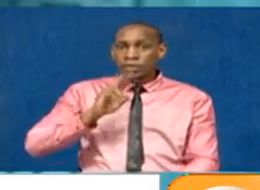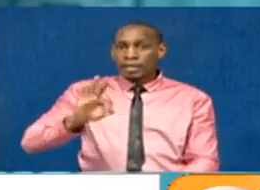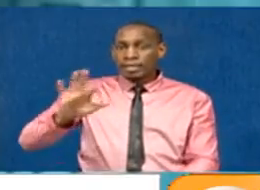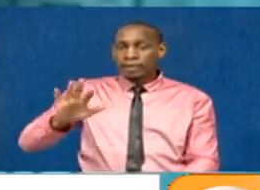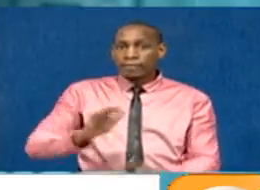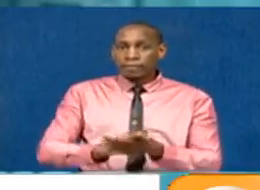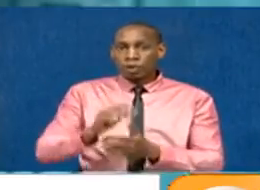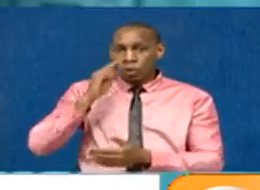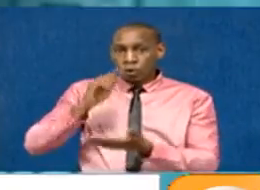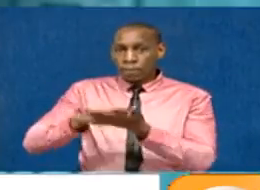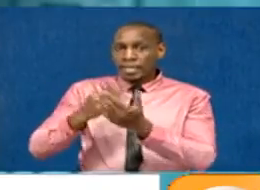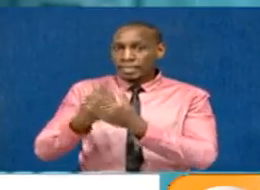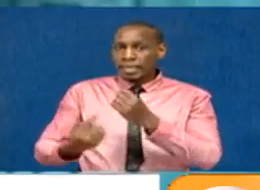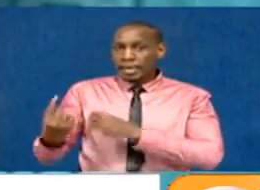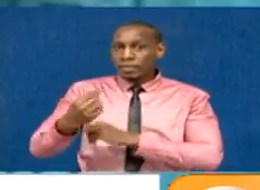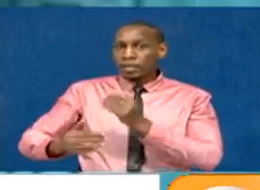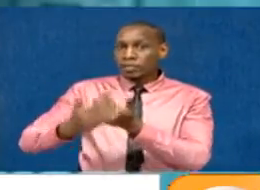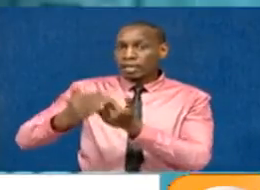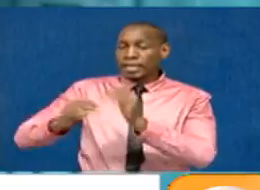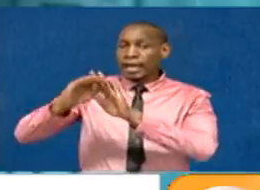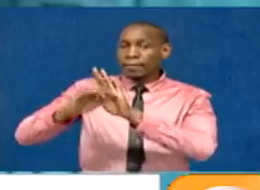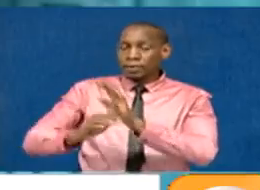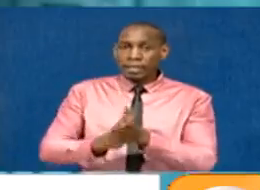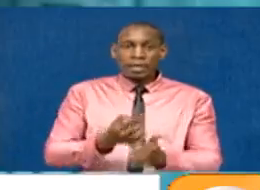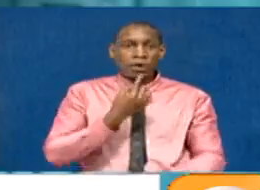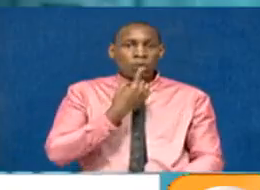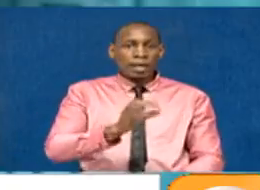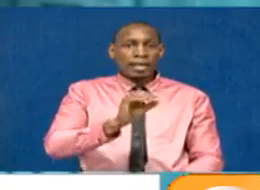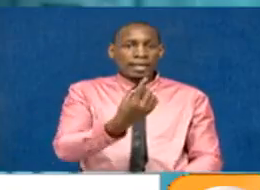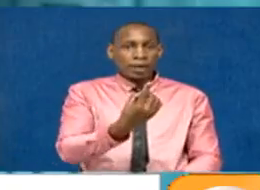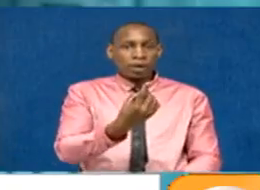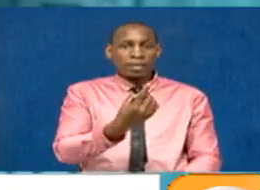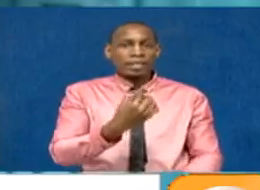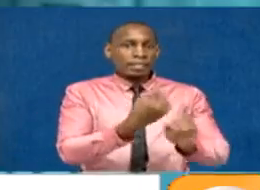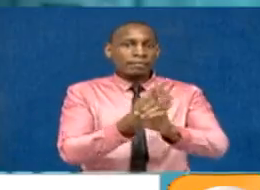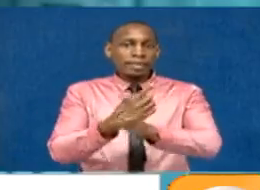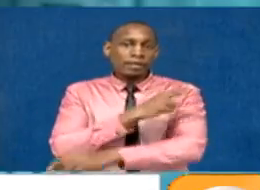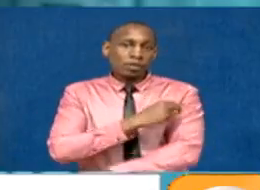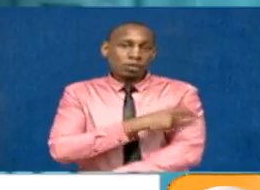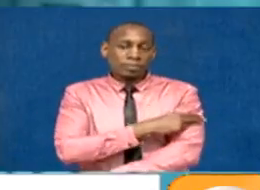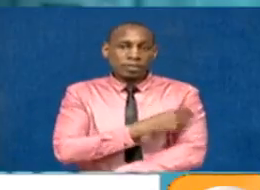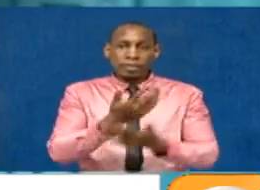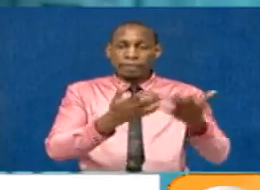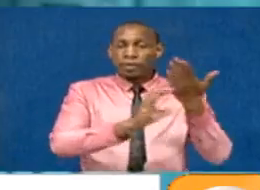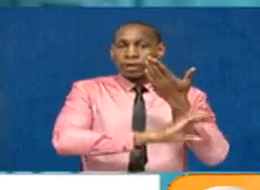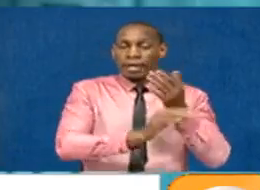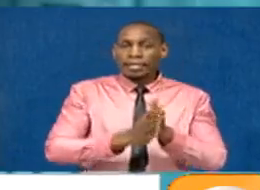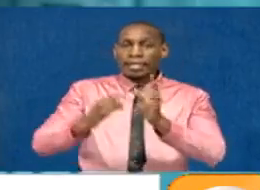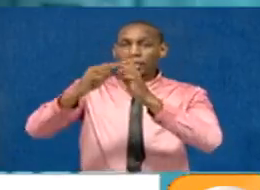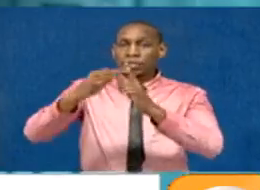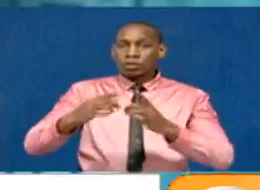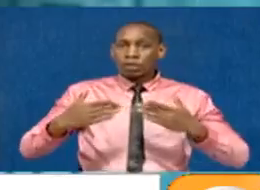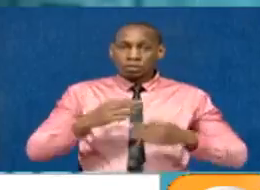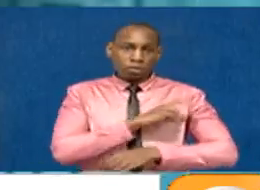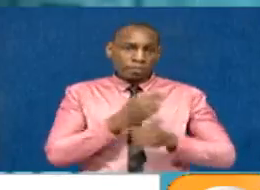from the home-based isolation and care program, while 101 are from various health facilities countrywide. Total